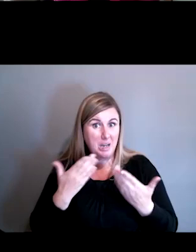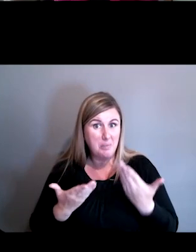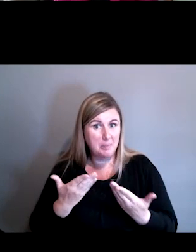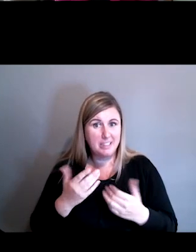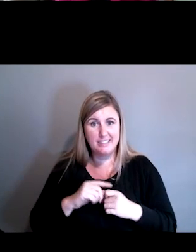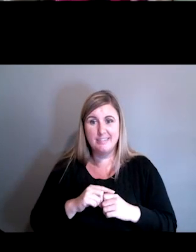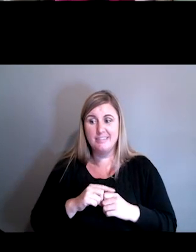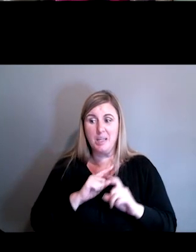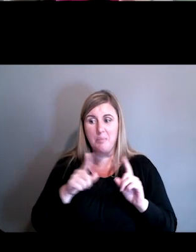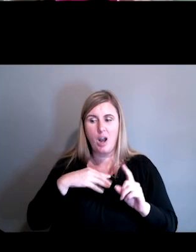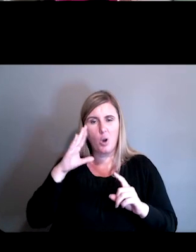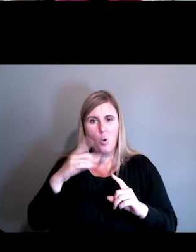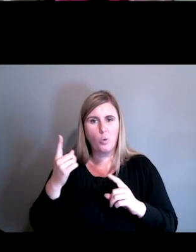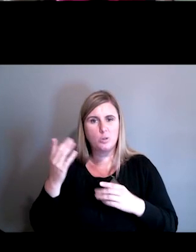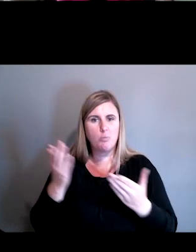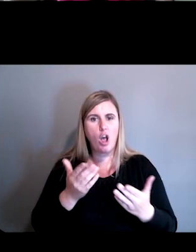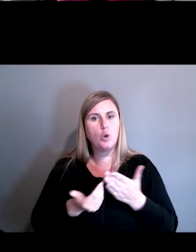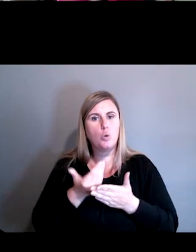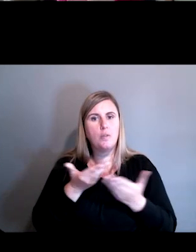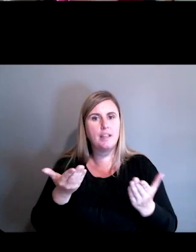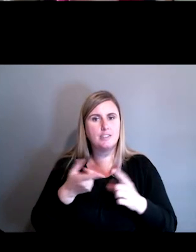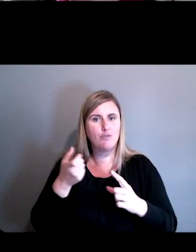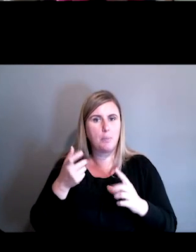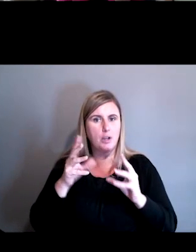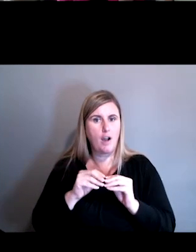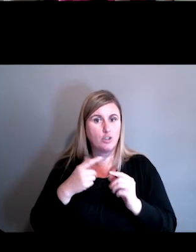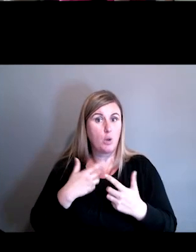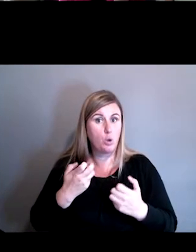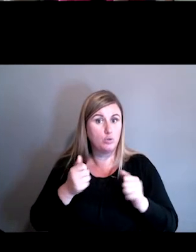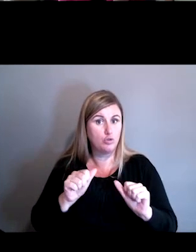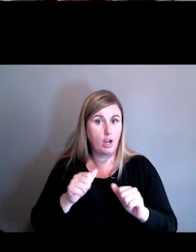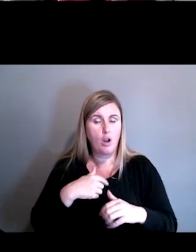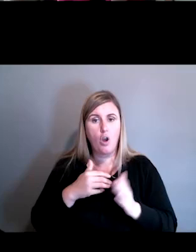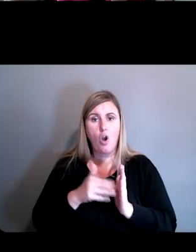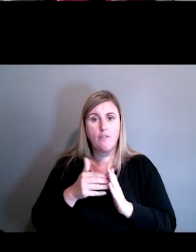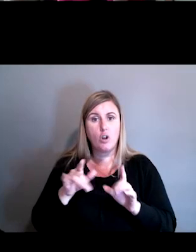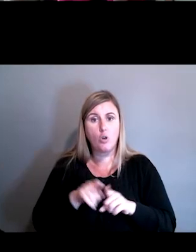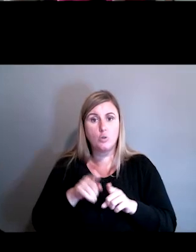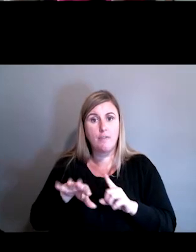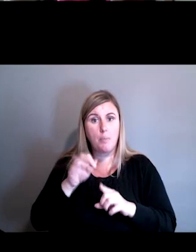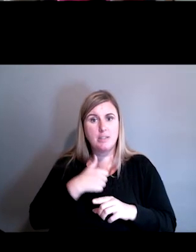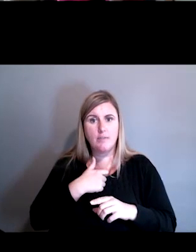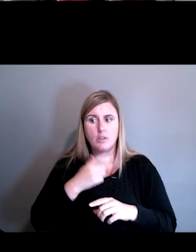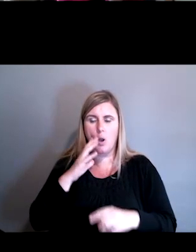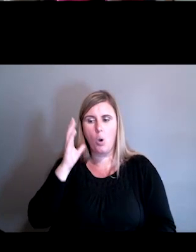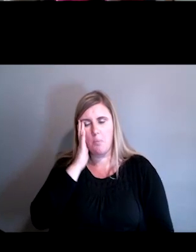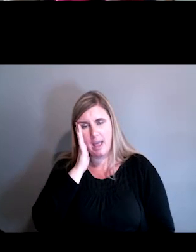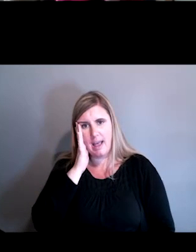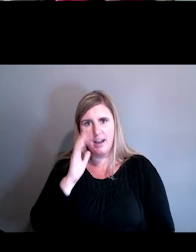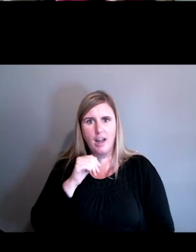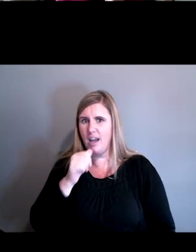wanted to try. I often also found myself saying, oh man, I wasn't doing that right, or I could have been doing that